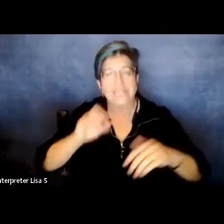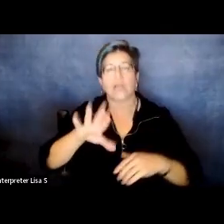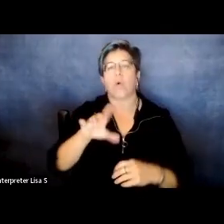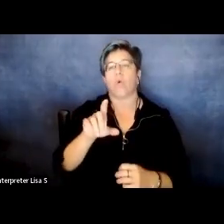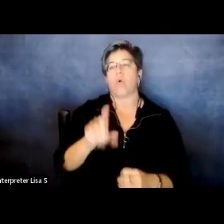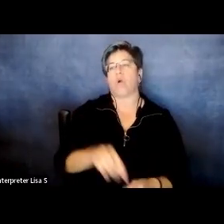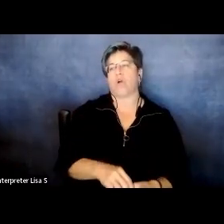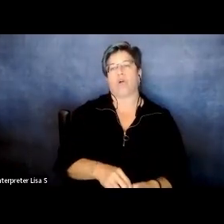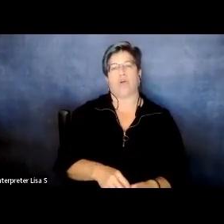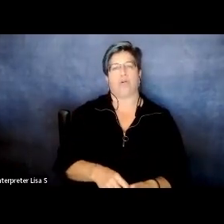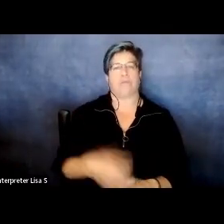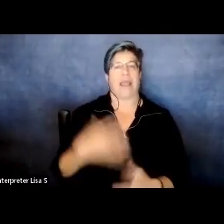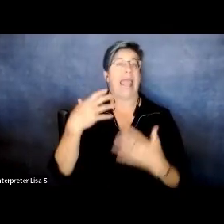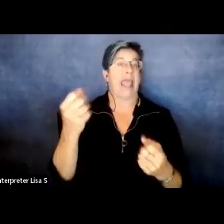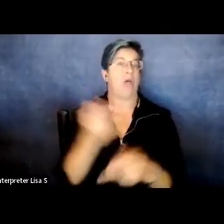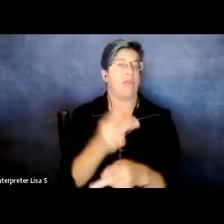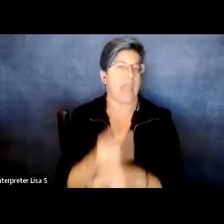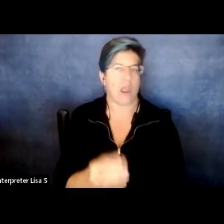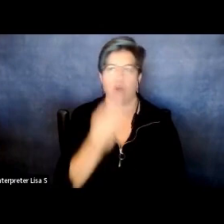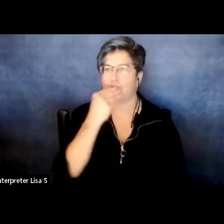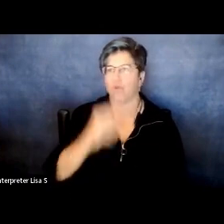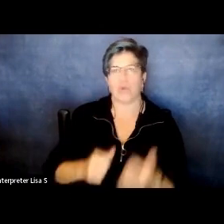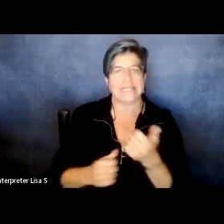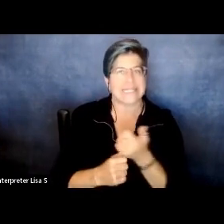for healthcare, food assistance,